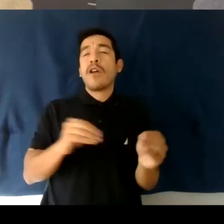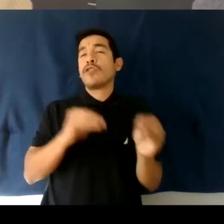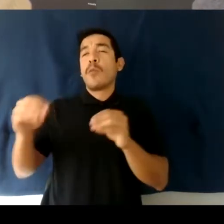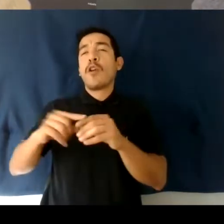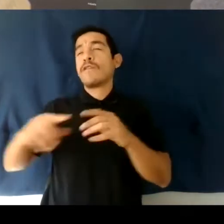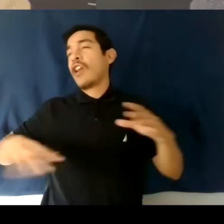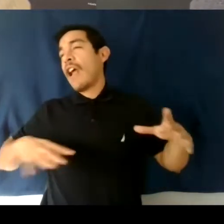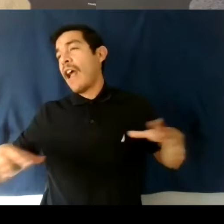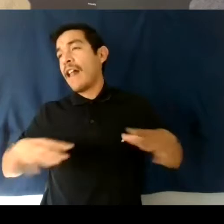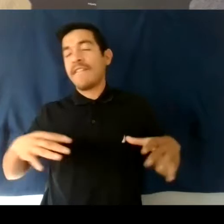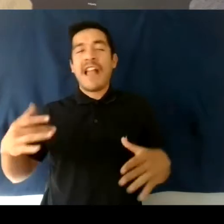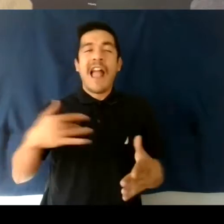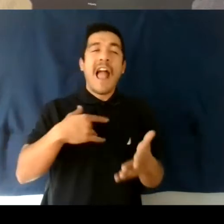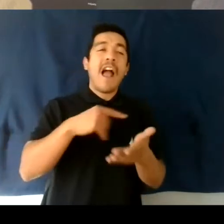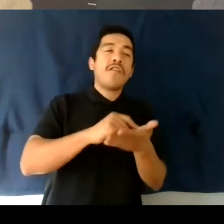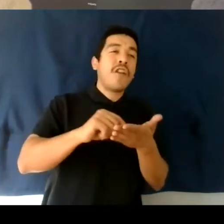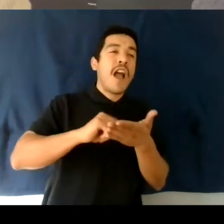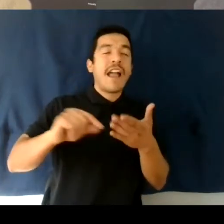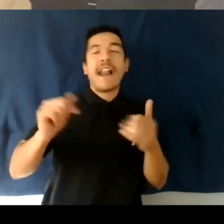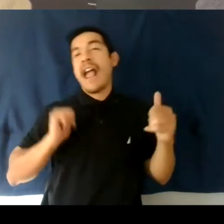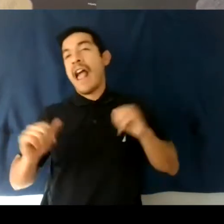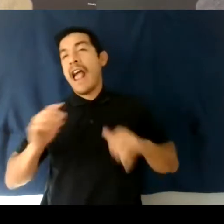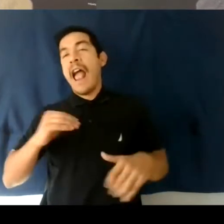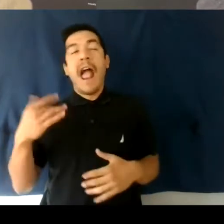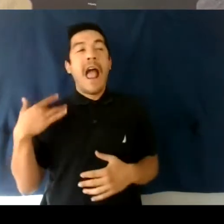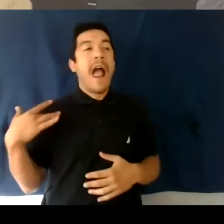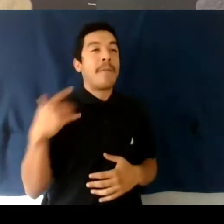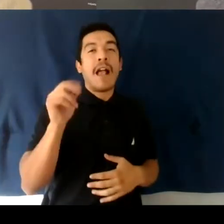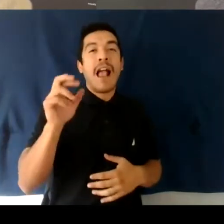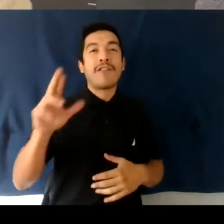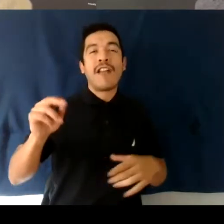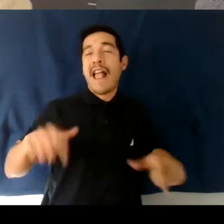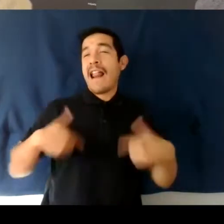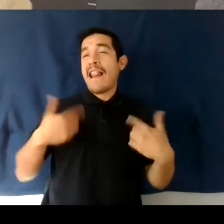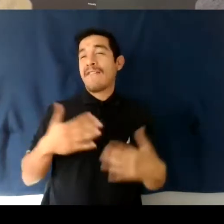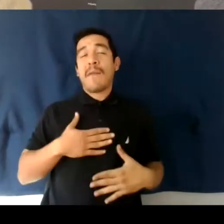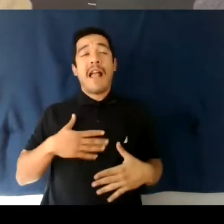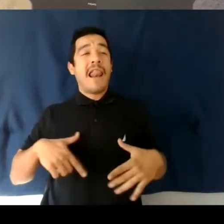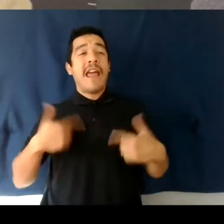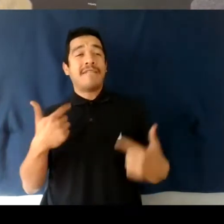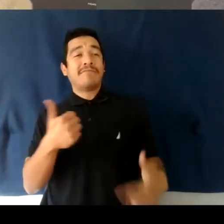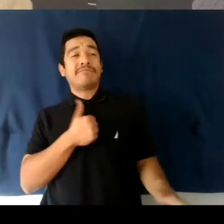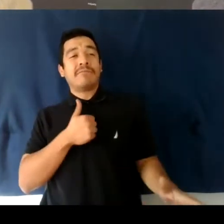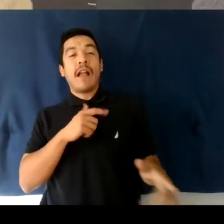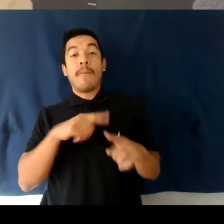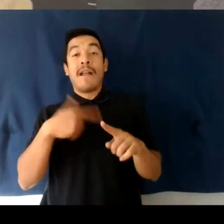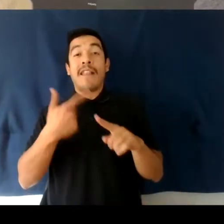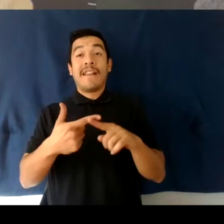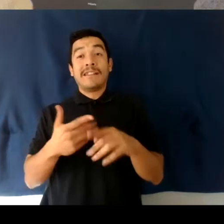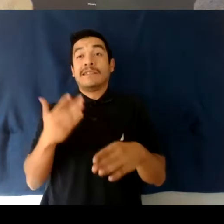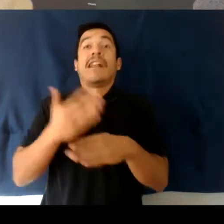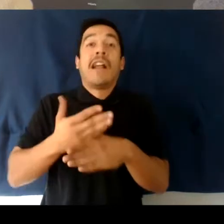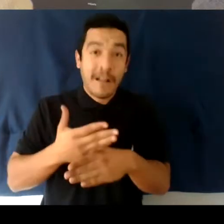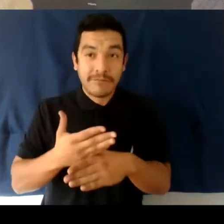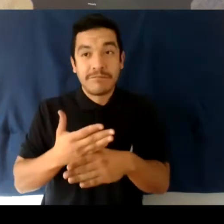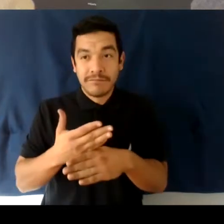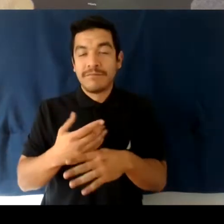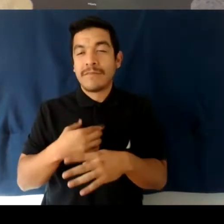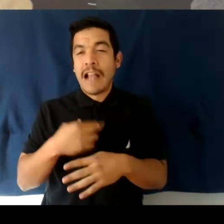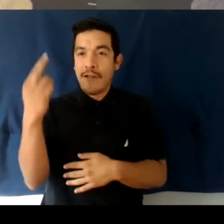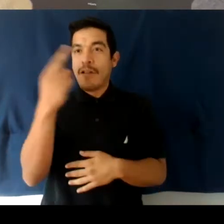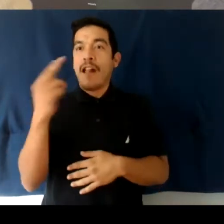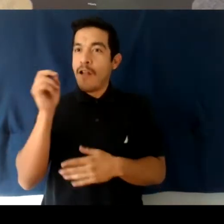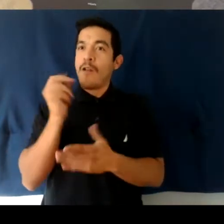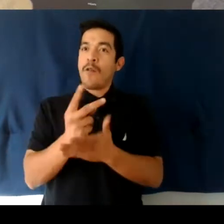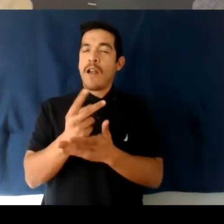a thriving acting and modeling career, and just live my best life. But then it was like, skirt. And it was like, okay,